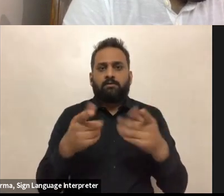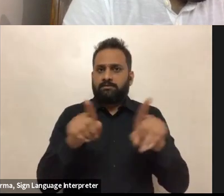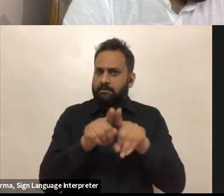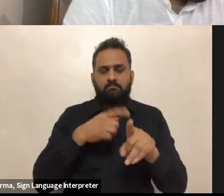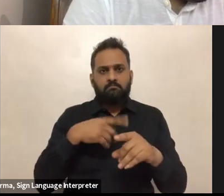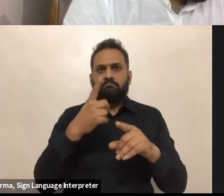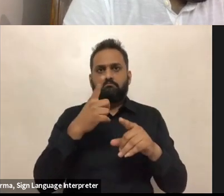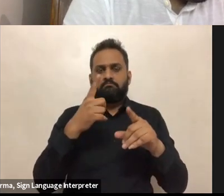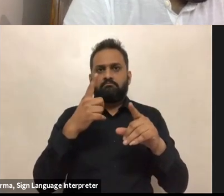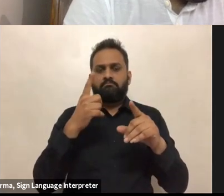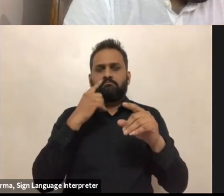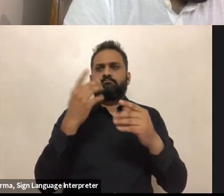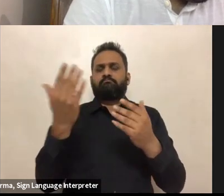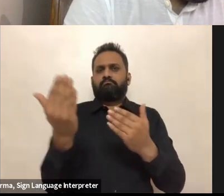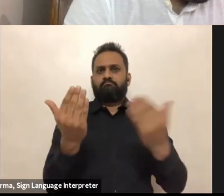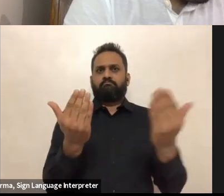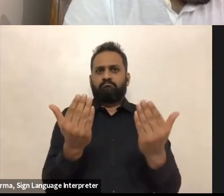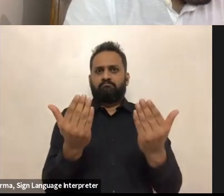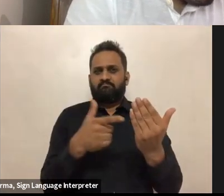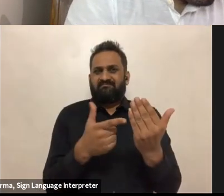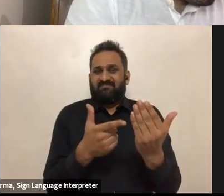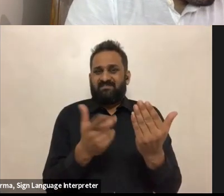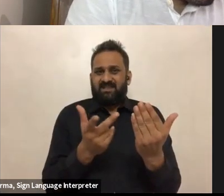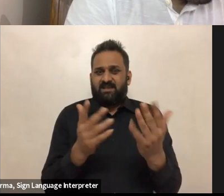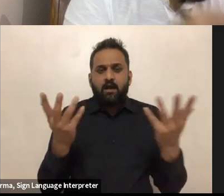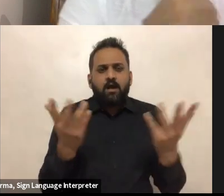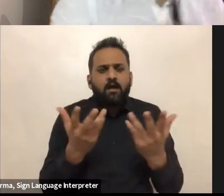of how the various